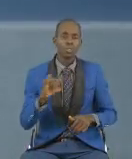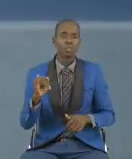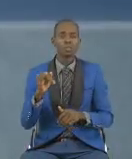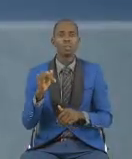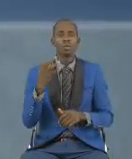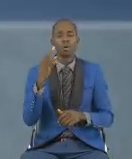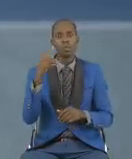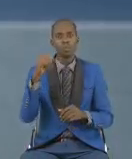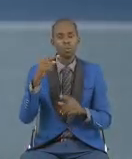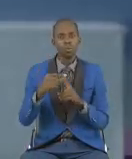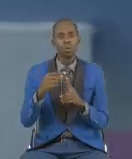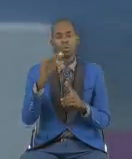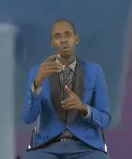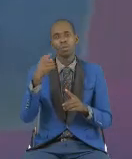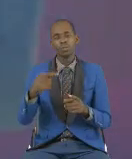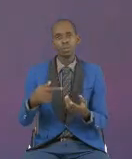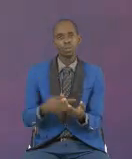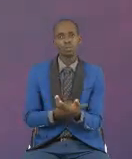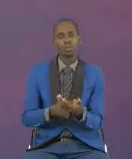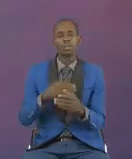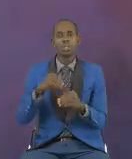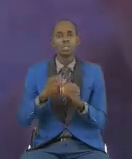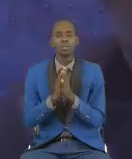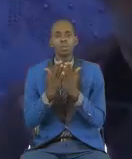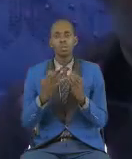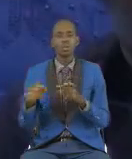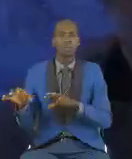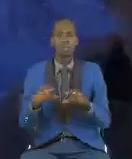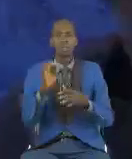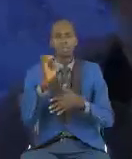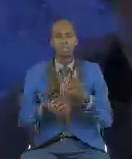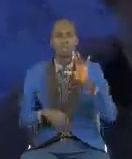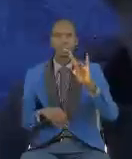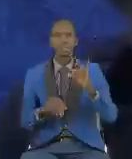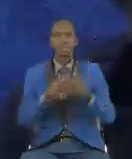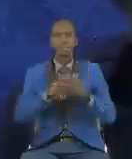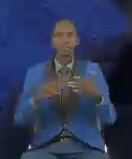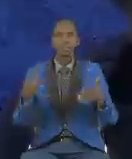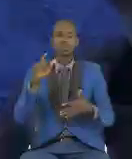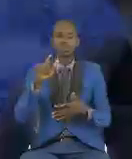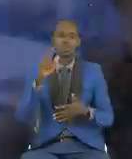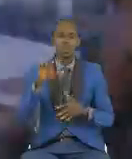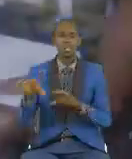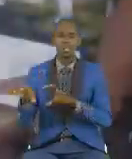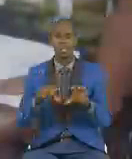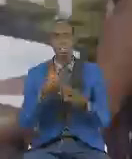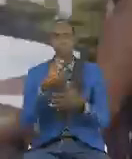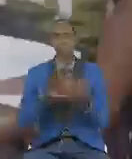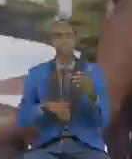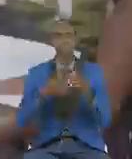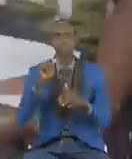the gospel. Acts chapter 8, verse 25. In Acts chapter 8, verse 25, and they, when they